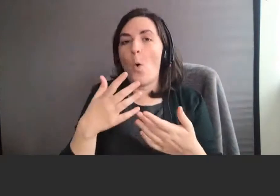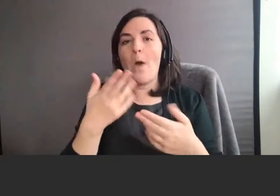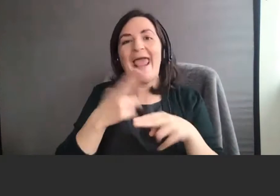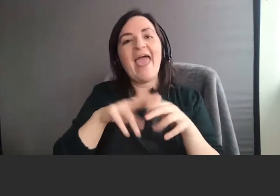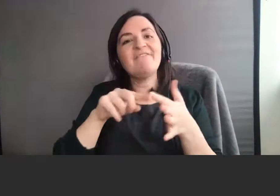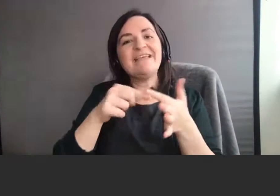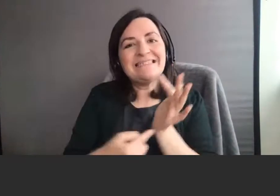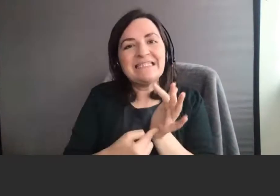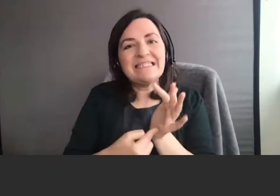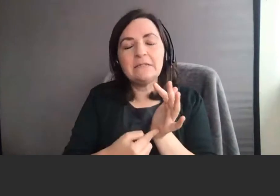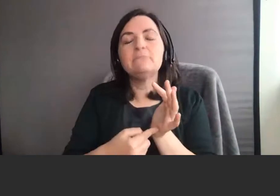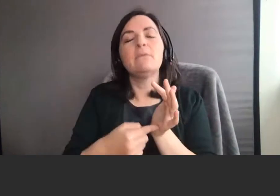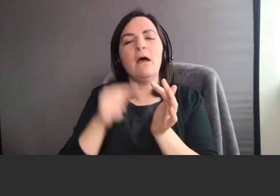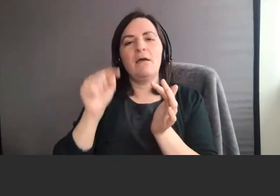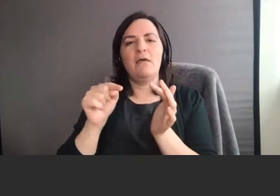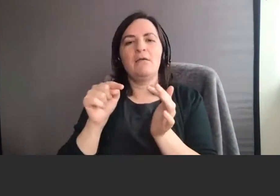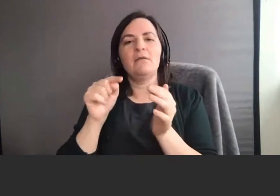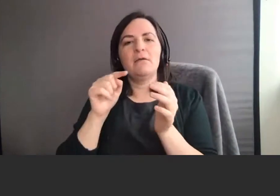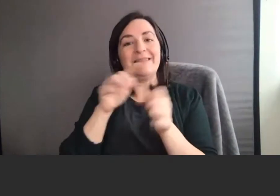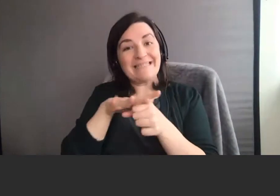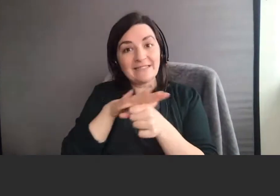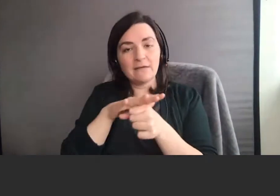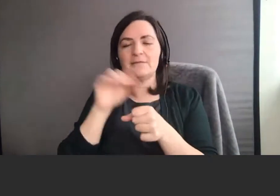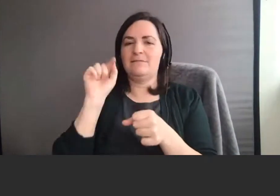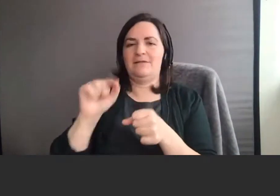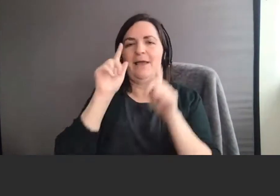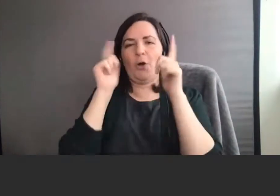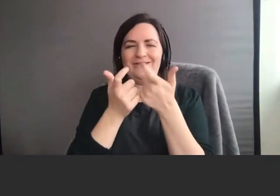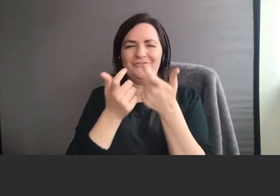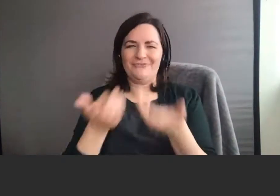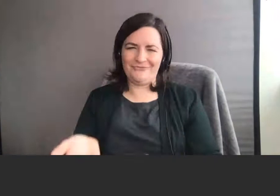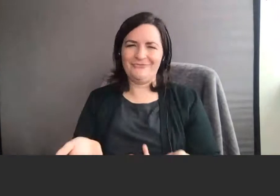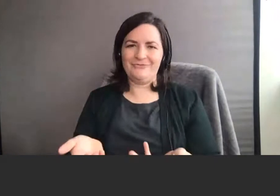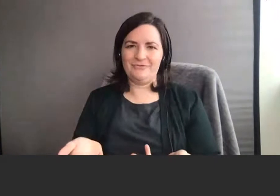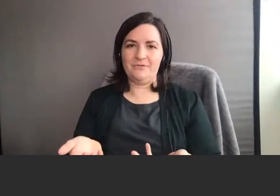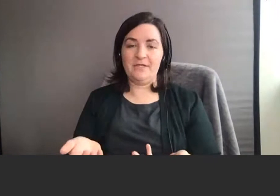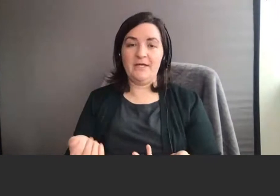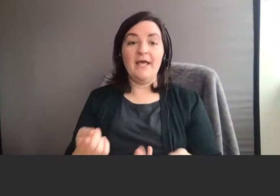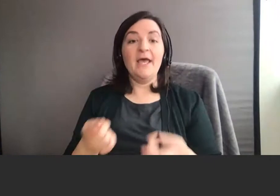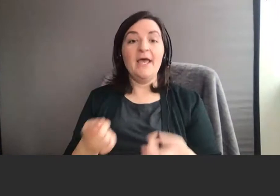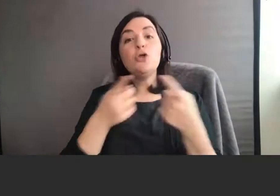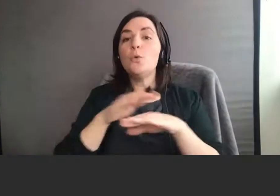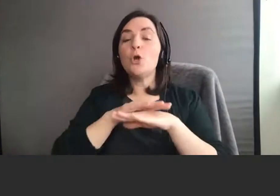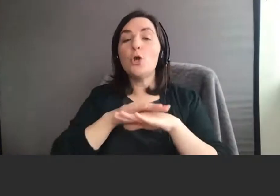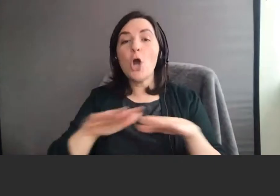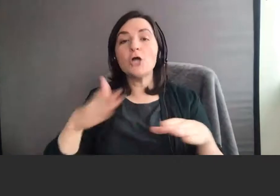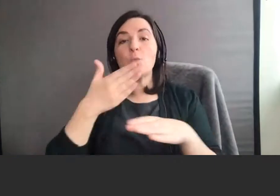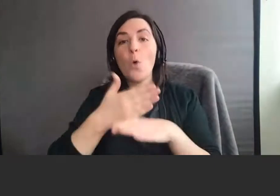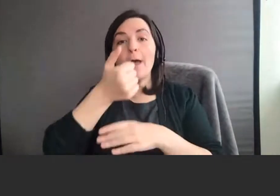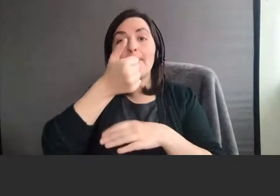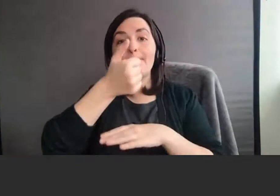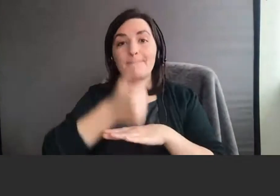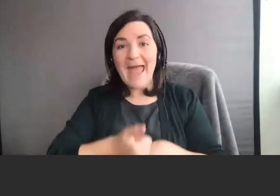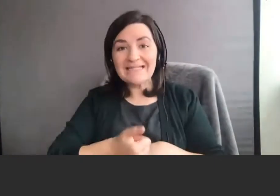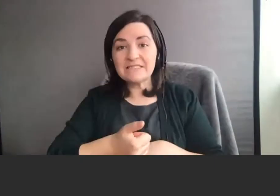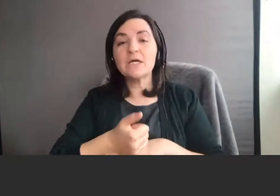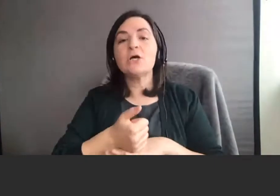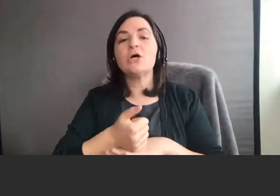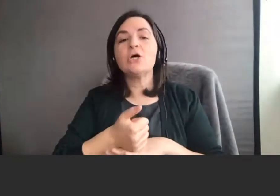college, the setting will be that college. If you're on a non-work-based route, the choices are a bit